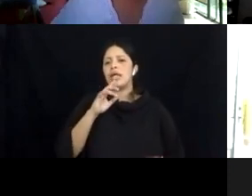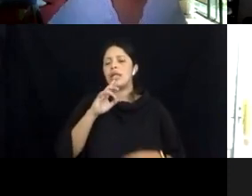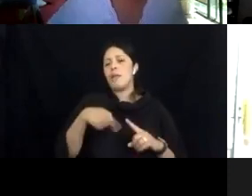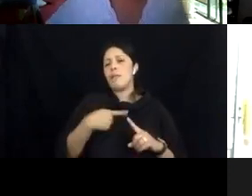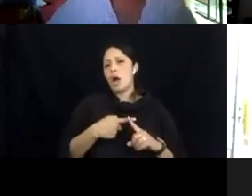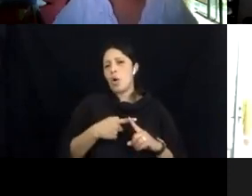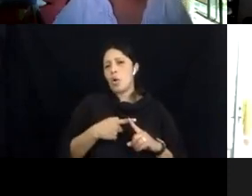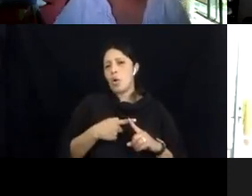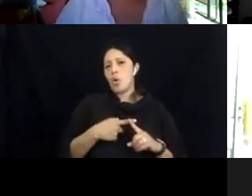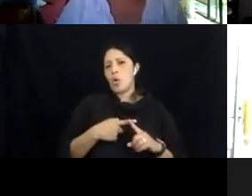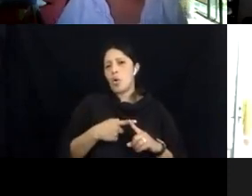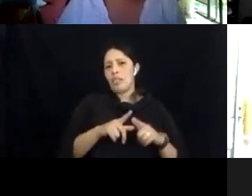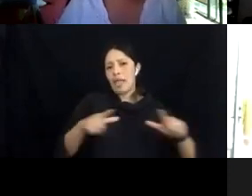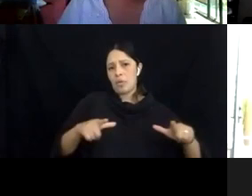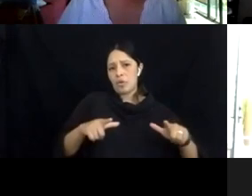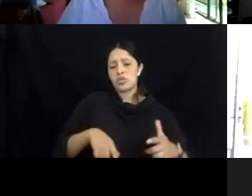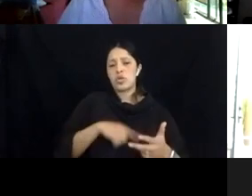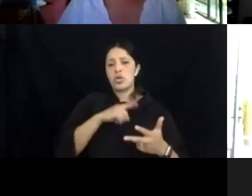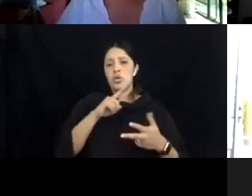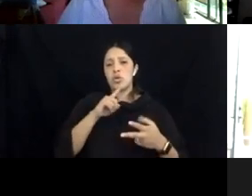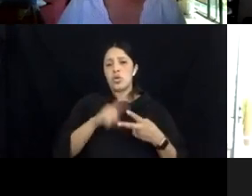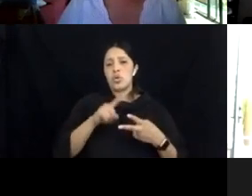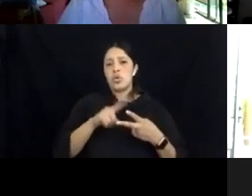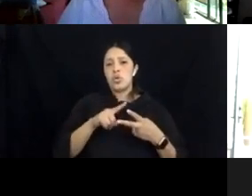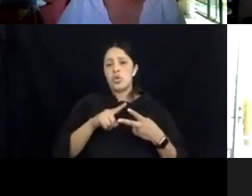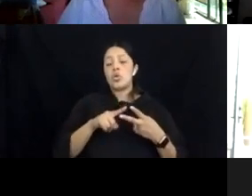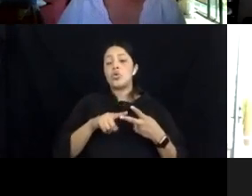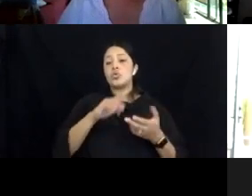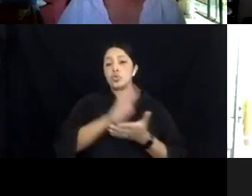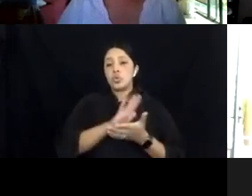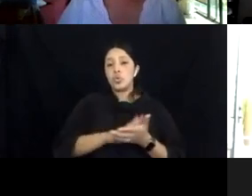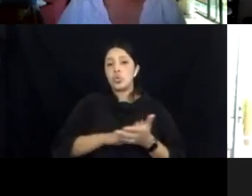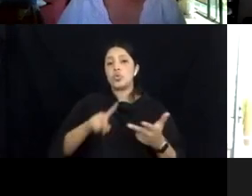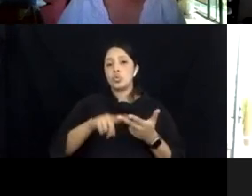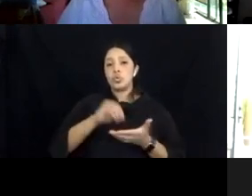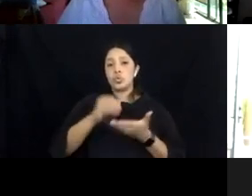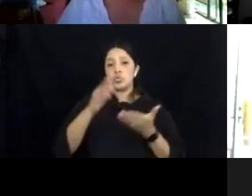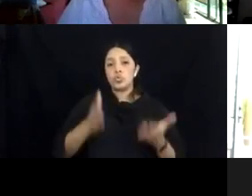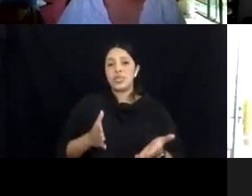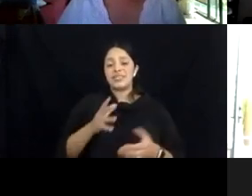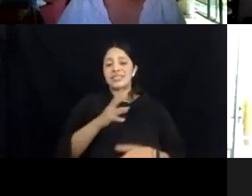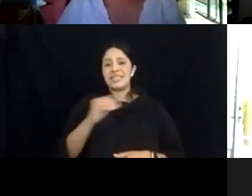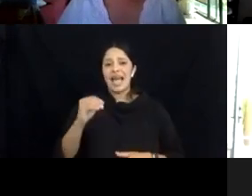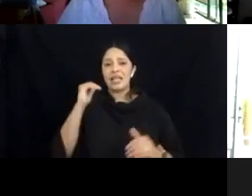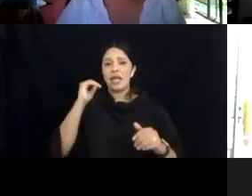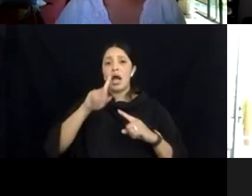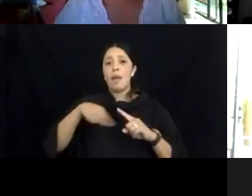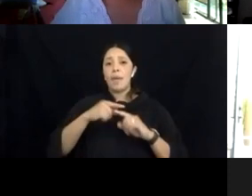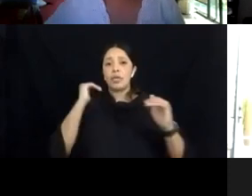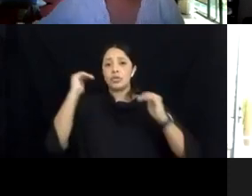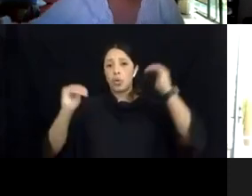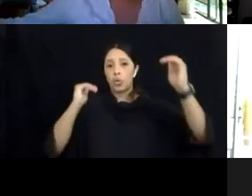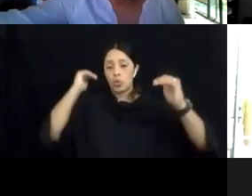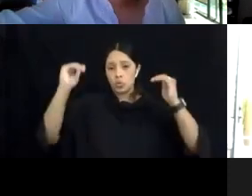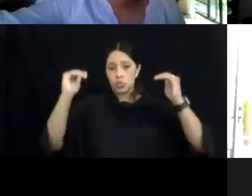students. I was thinking more about the population, the community, even adults. Because in